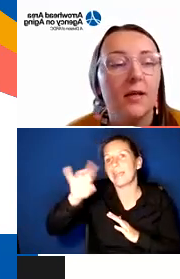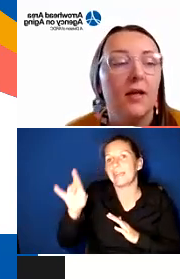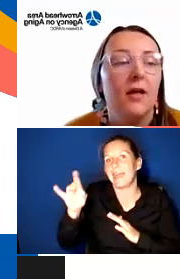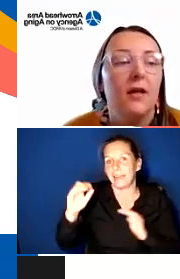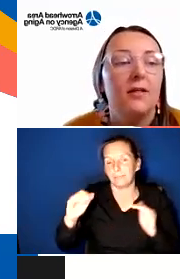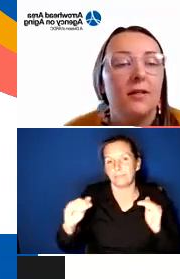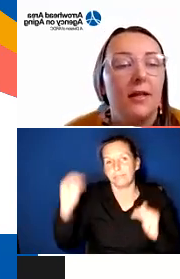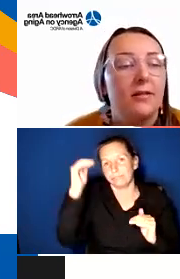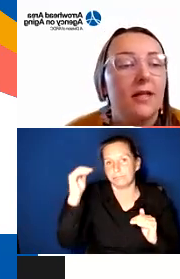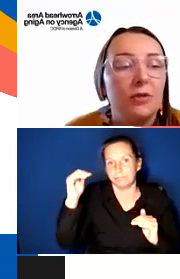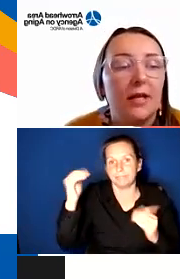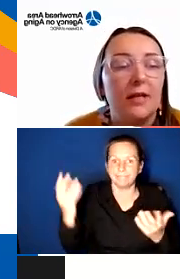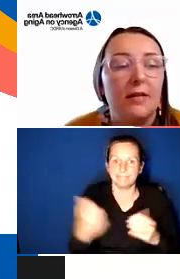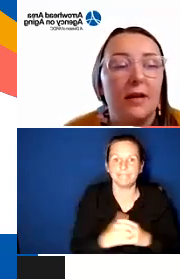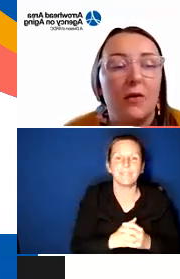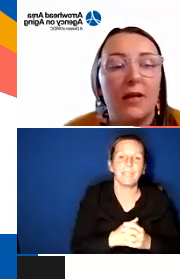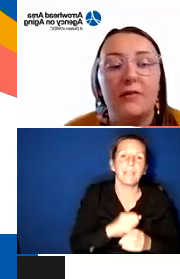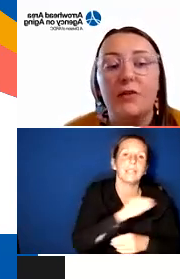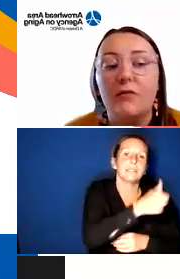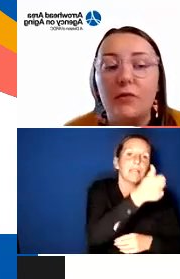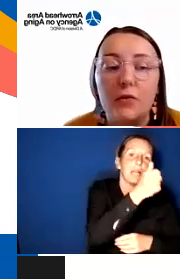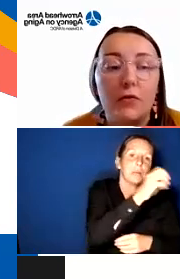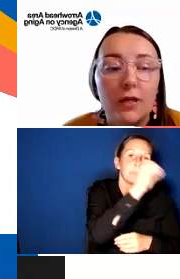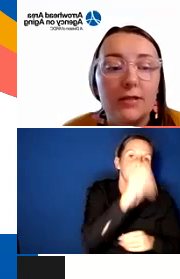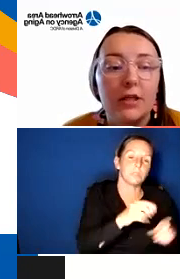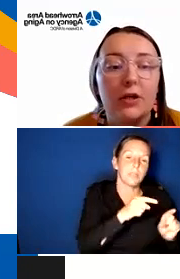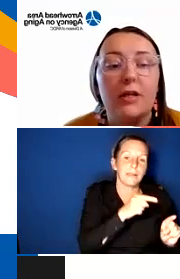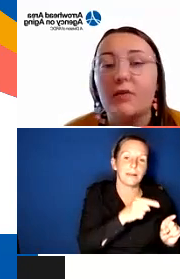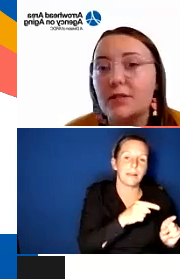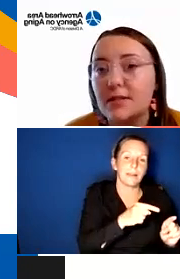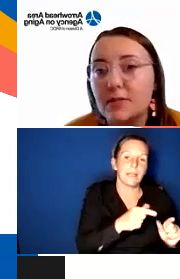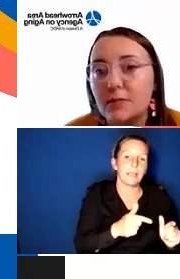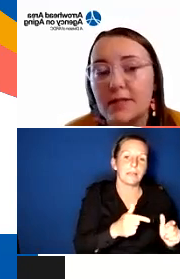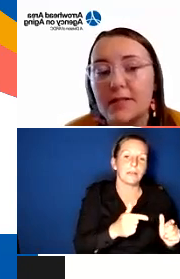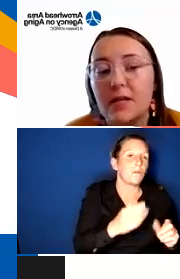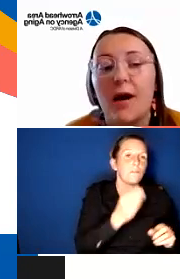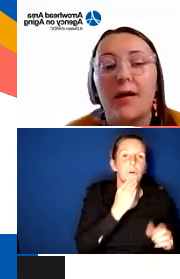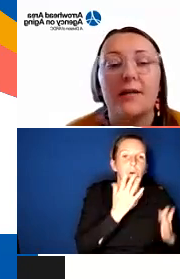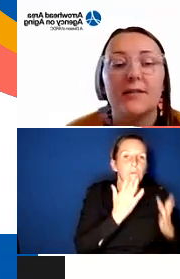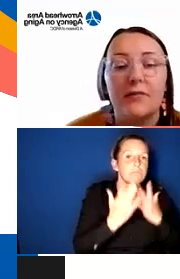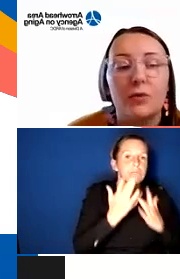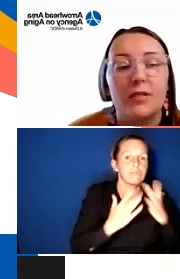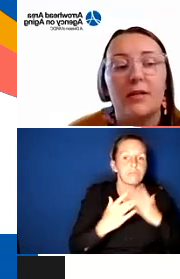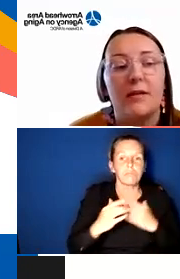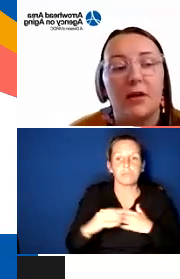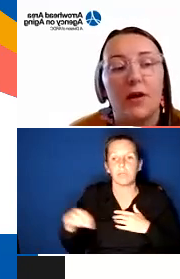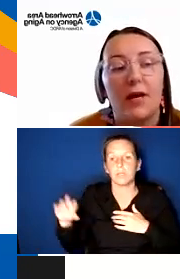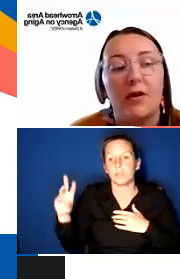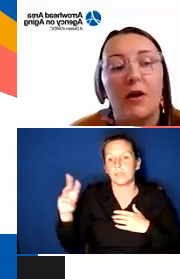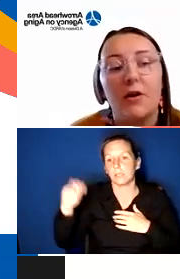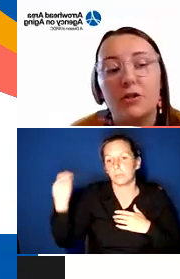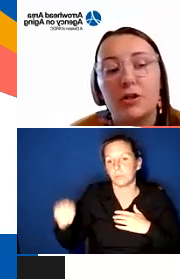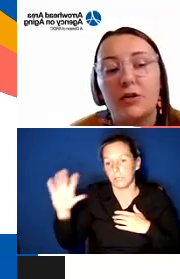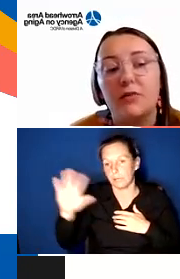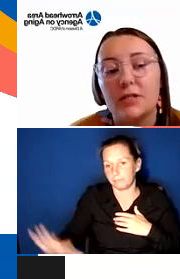access. And 10% in the Arrowhead live with food insecurity versus 6% statewide, and 7% in the Arrowhead